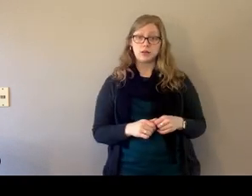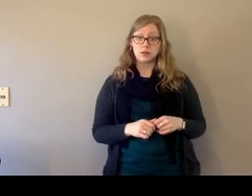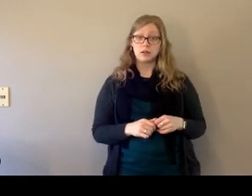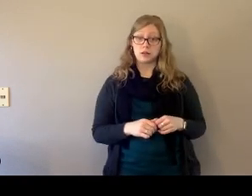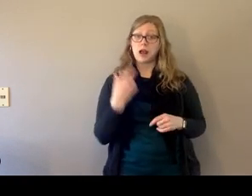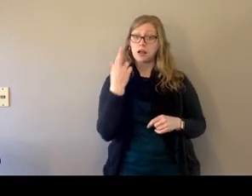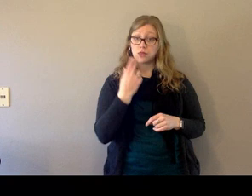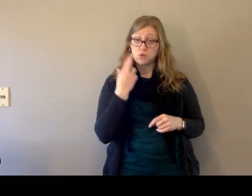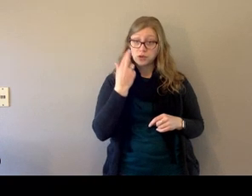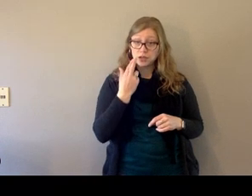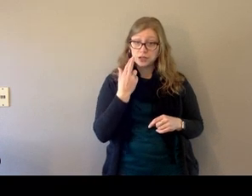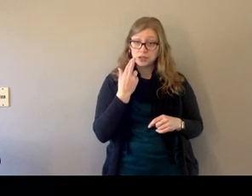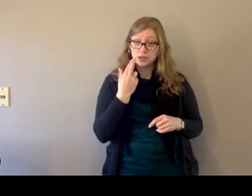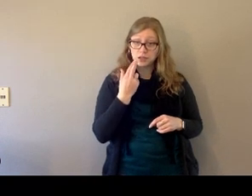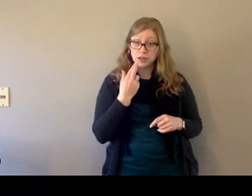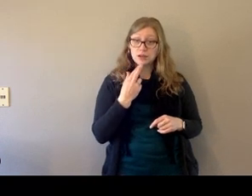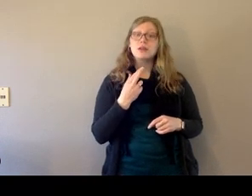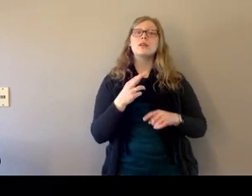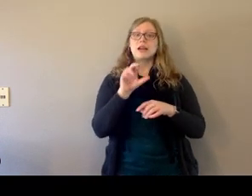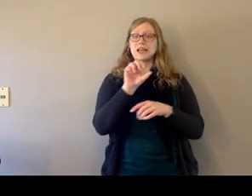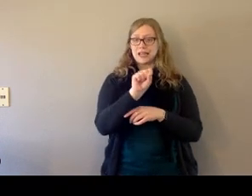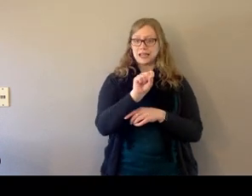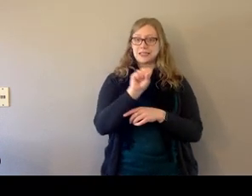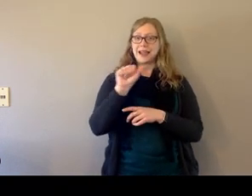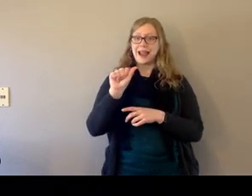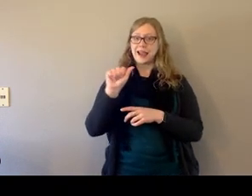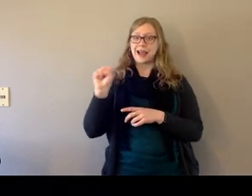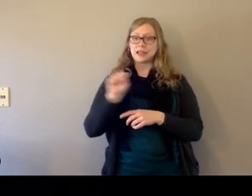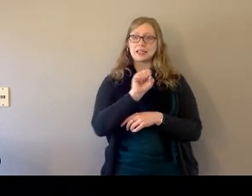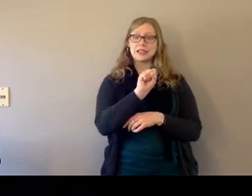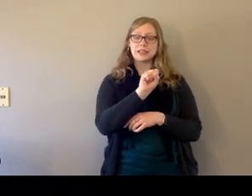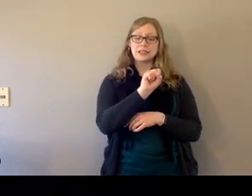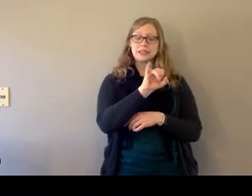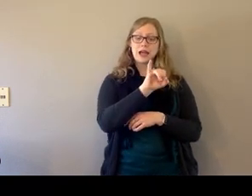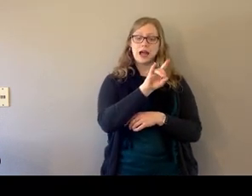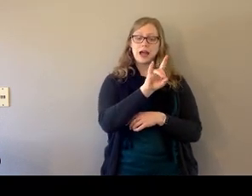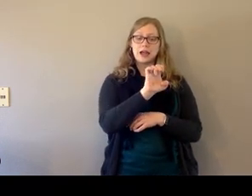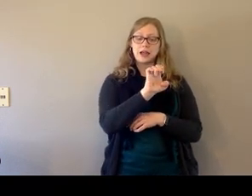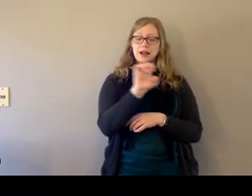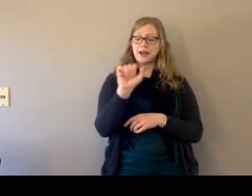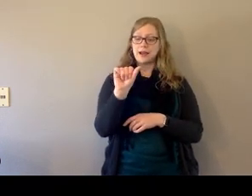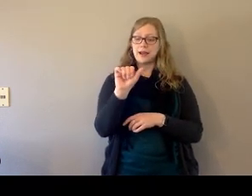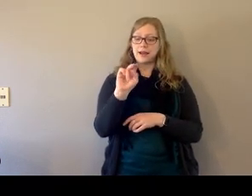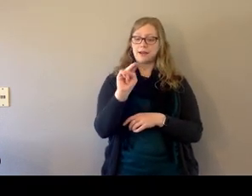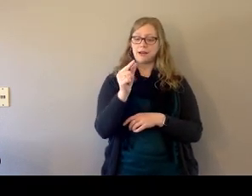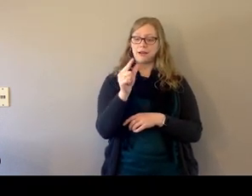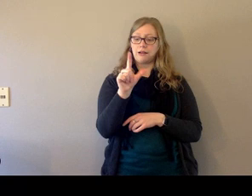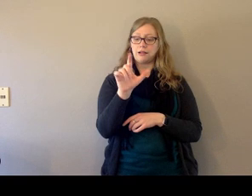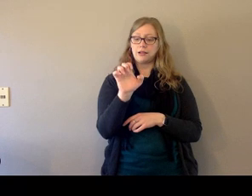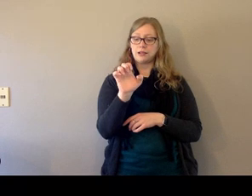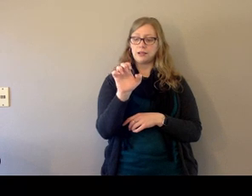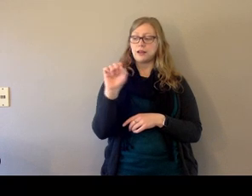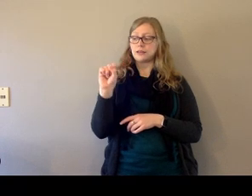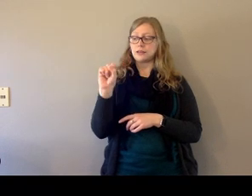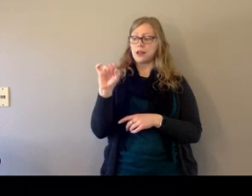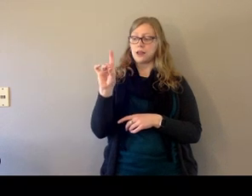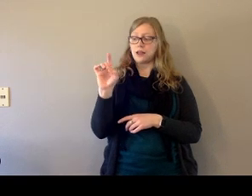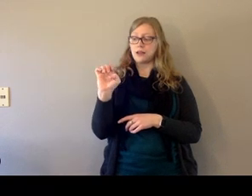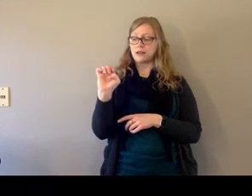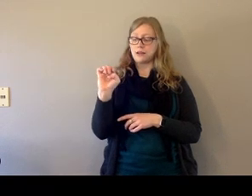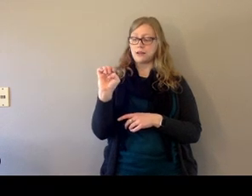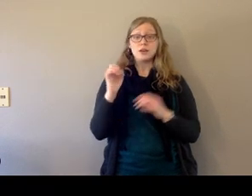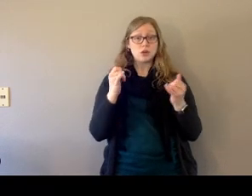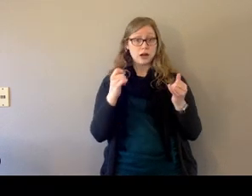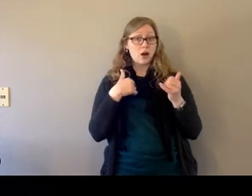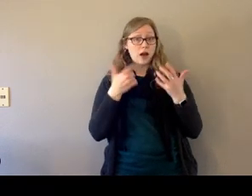is by side, angle, side, okay? And so now that I know that, I